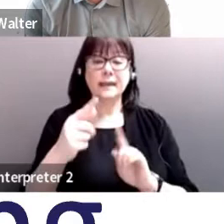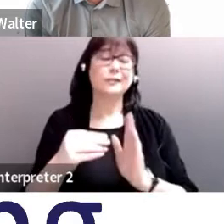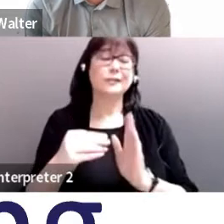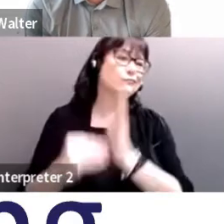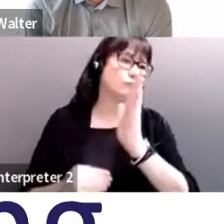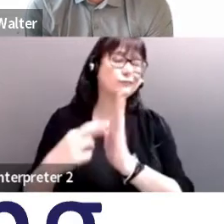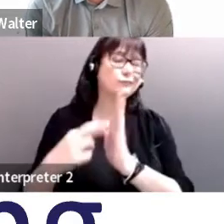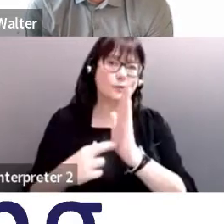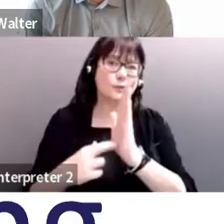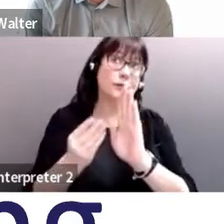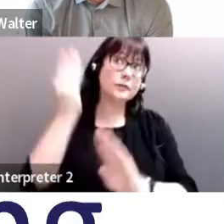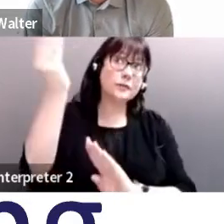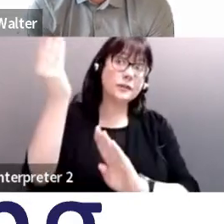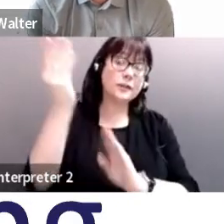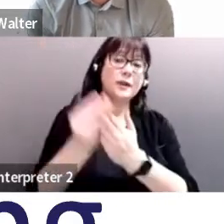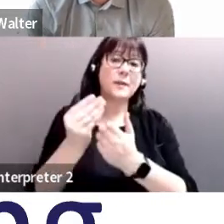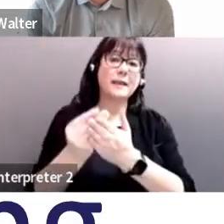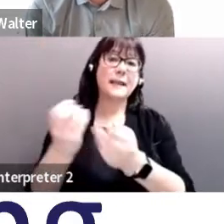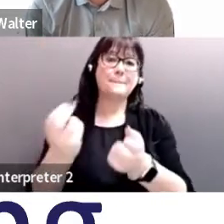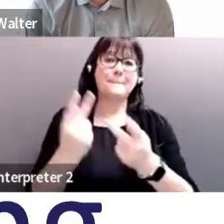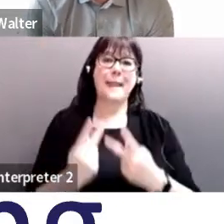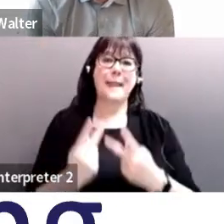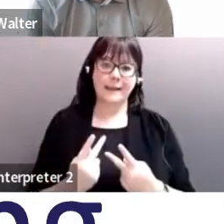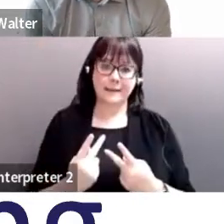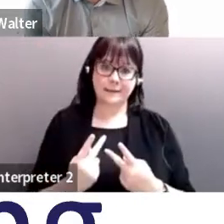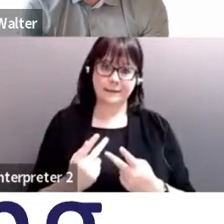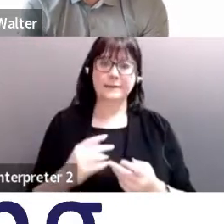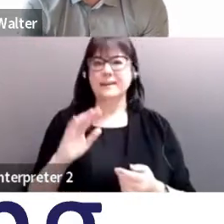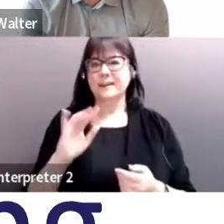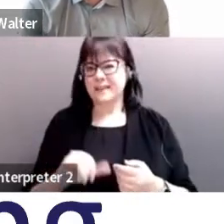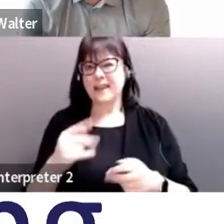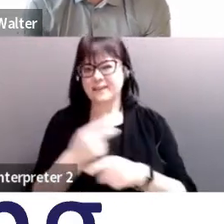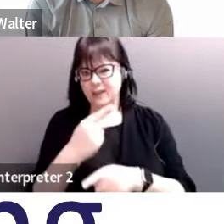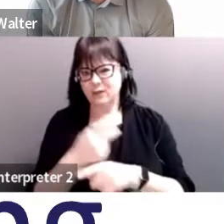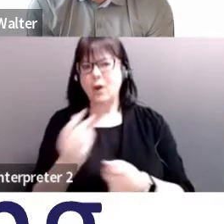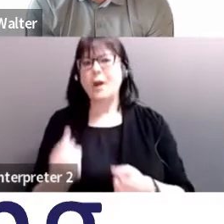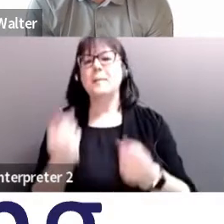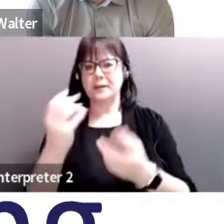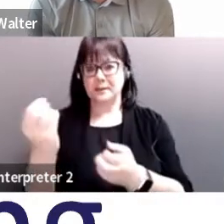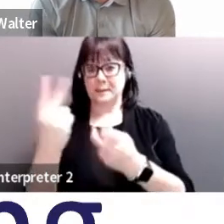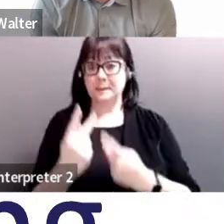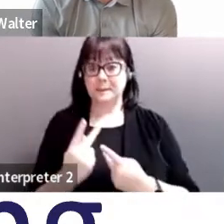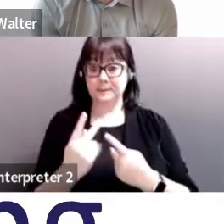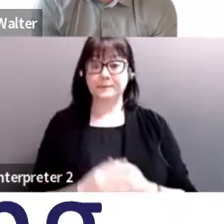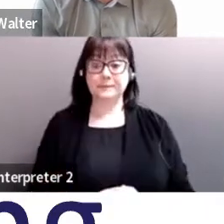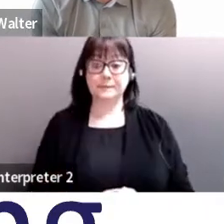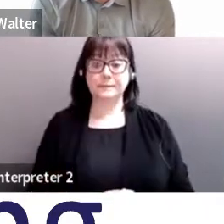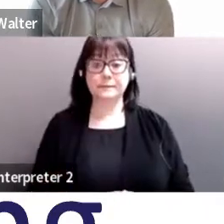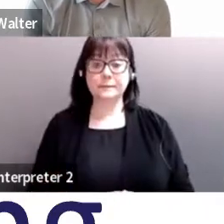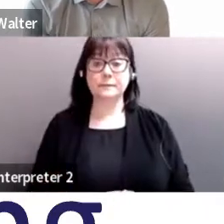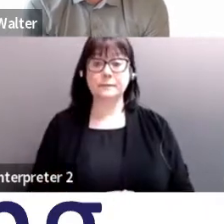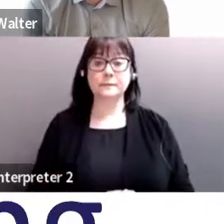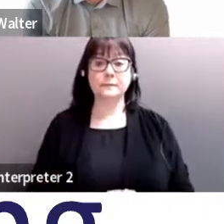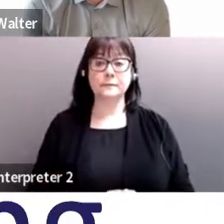portion or all of those expenses that you've incurred. So that's an important thing to recognize, right? We talk about grant funding as being a great source for